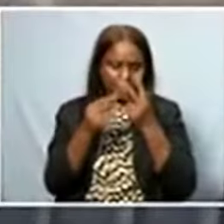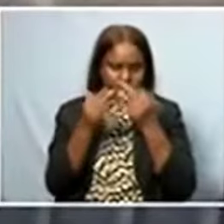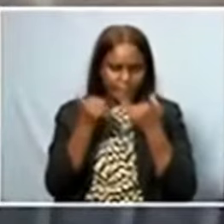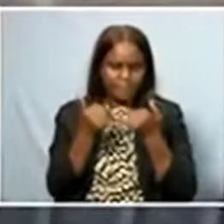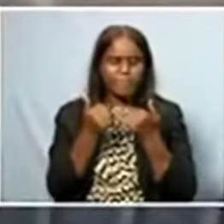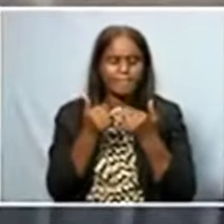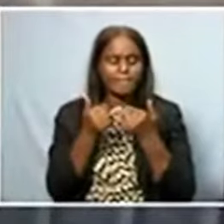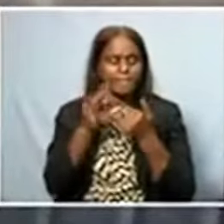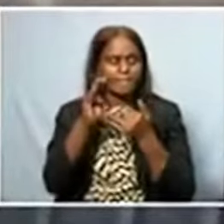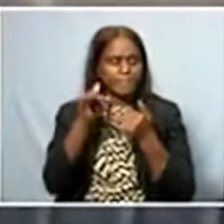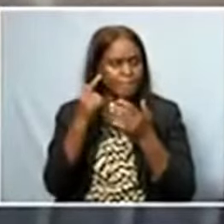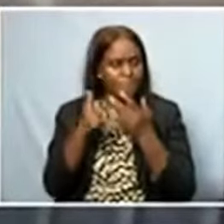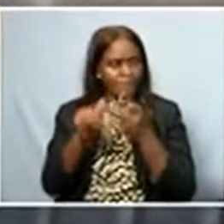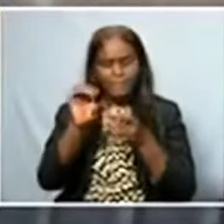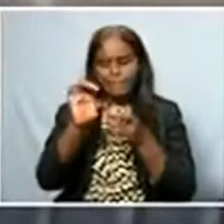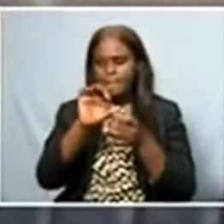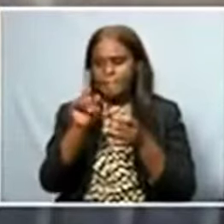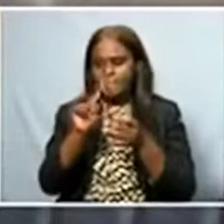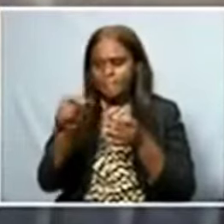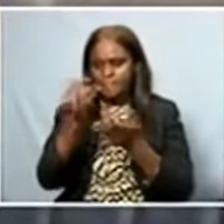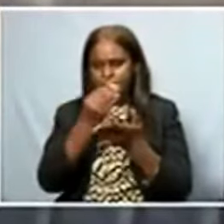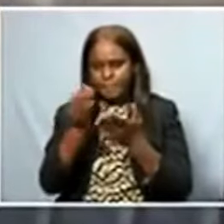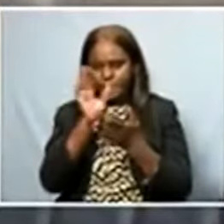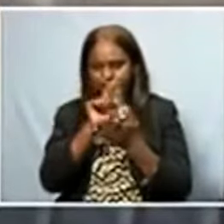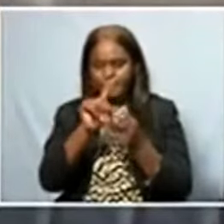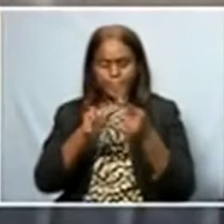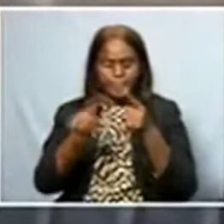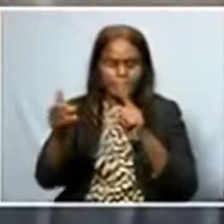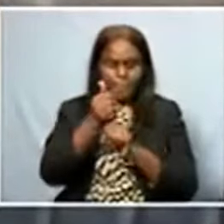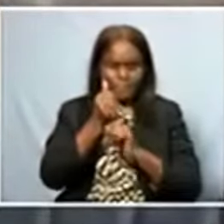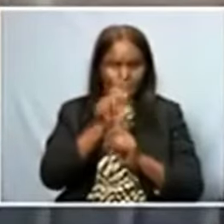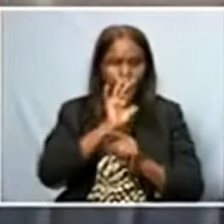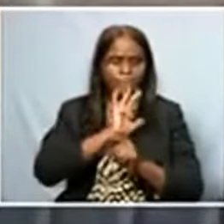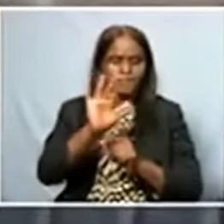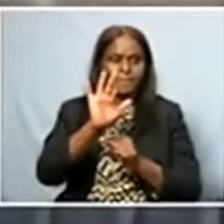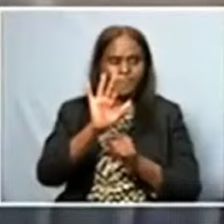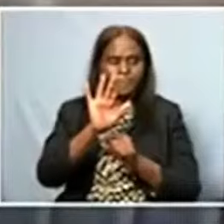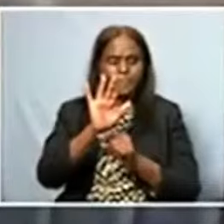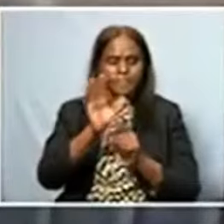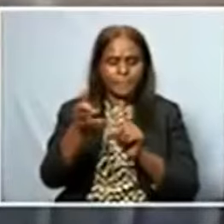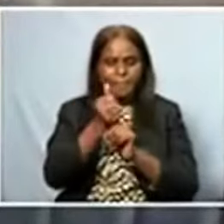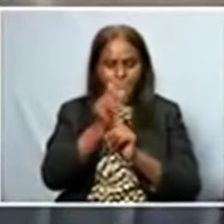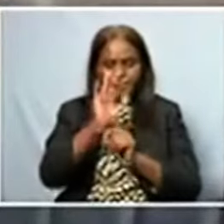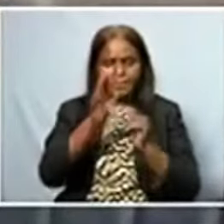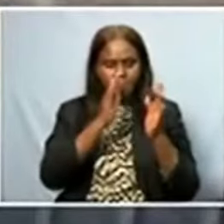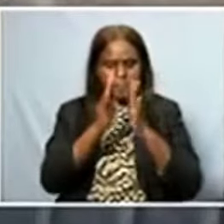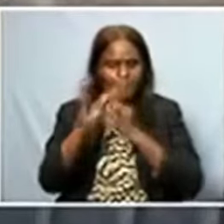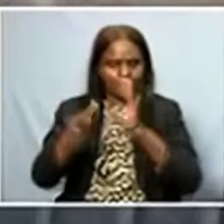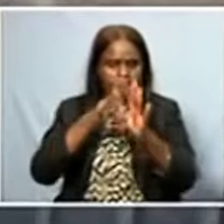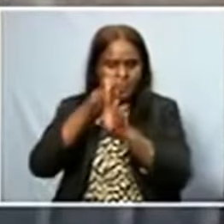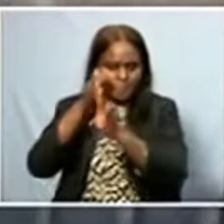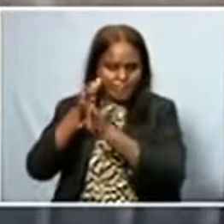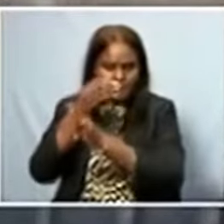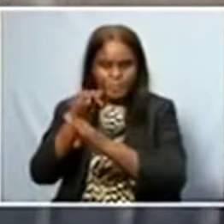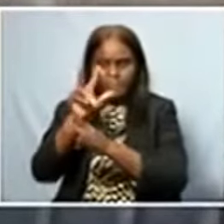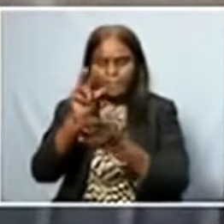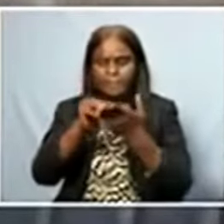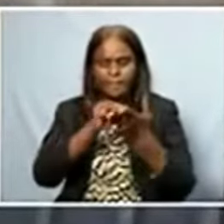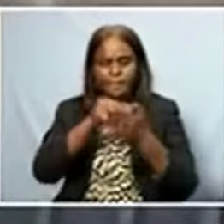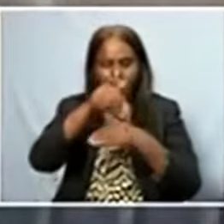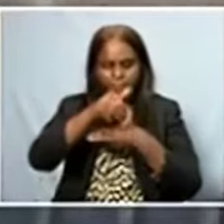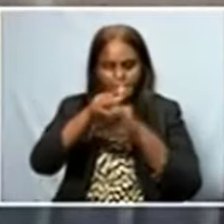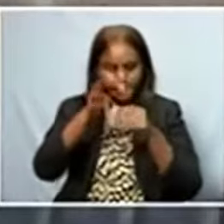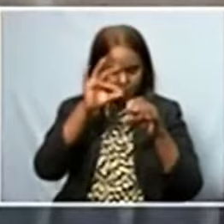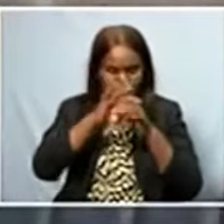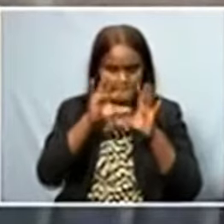now by the ECZ failing to achieve their projected target of 3 million registered